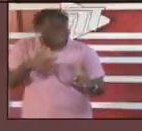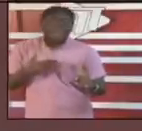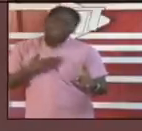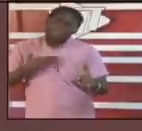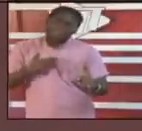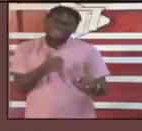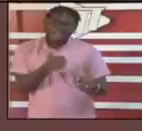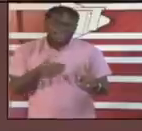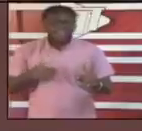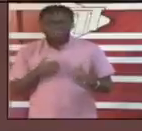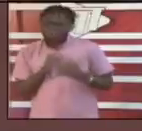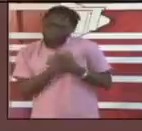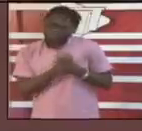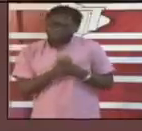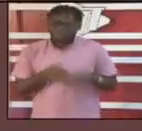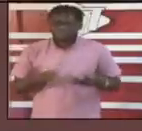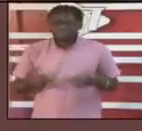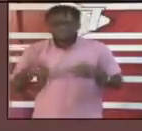Celebrate with your child.